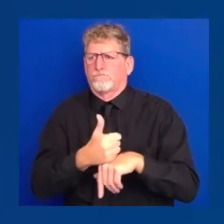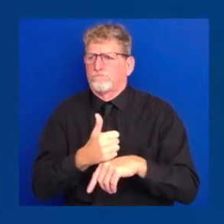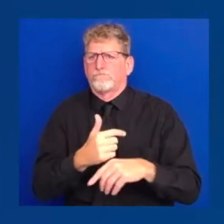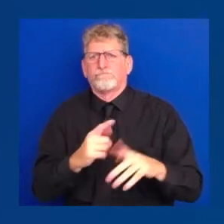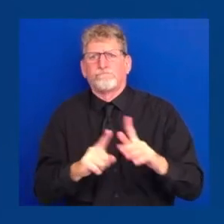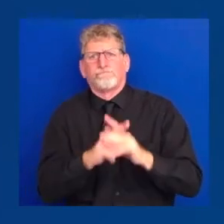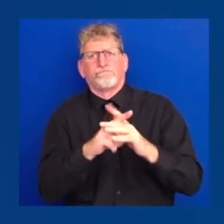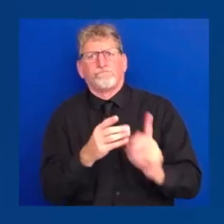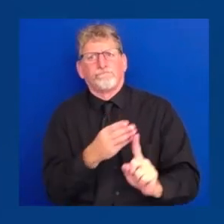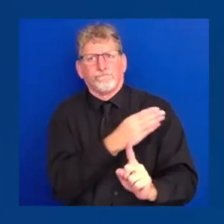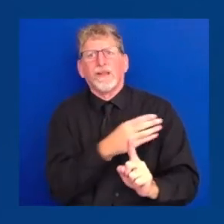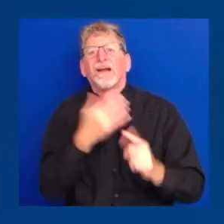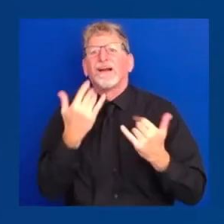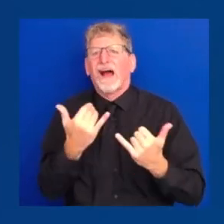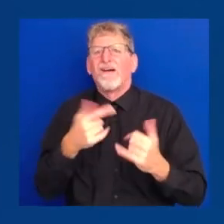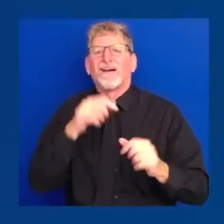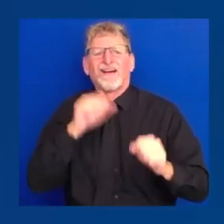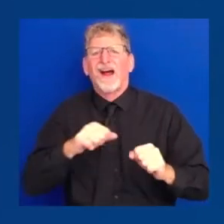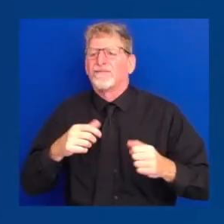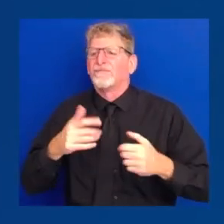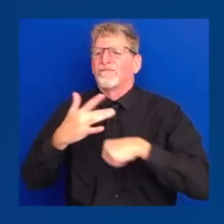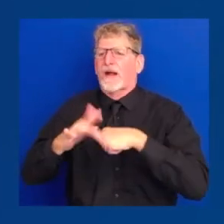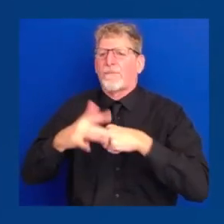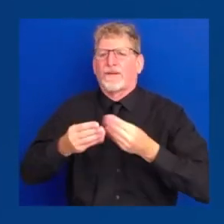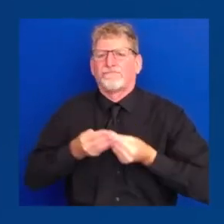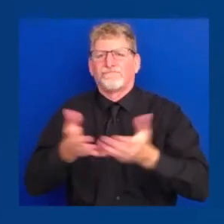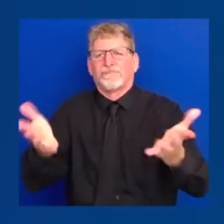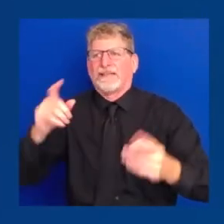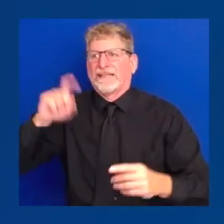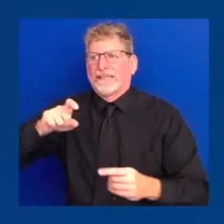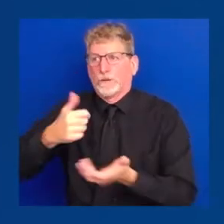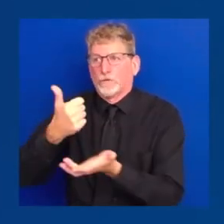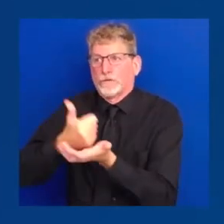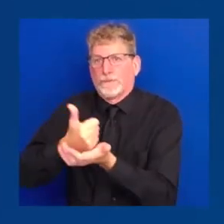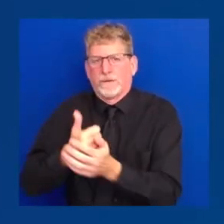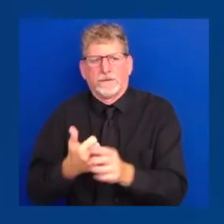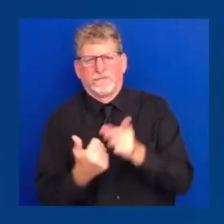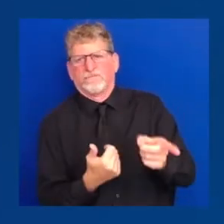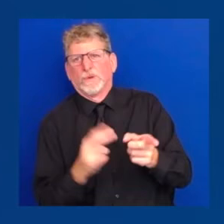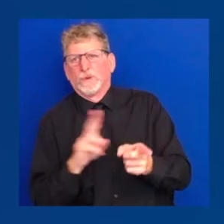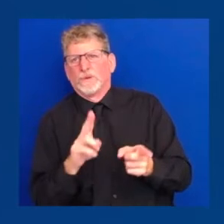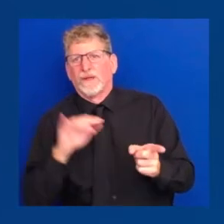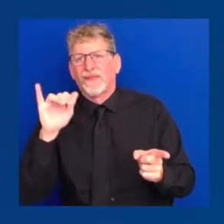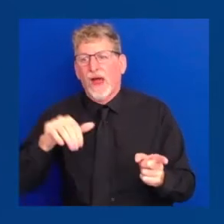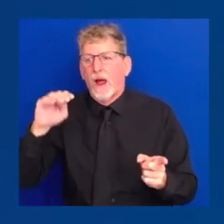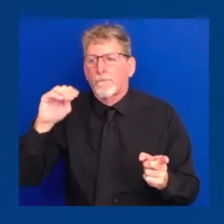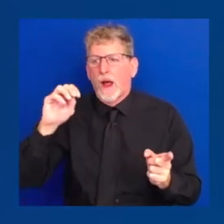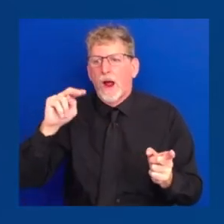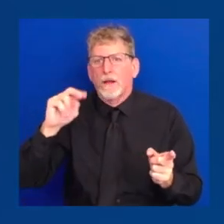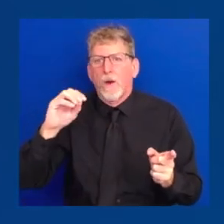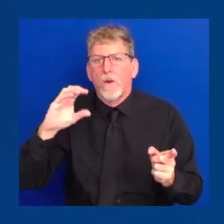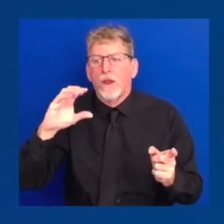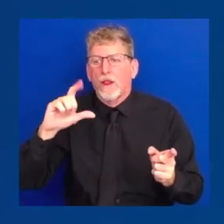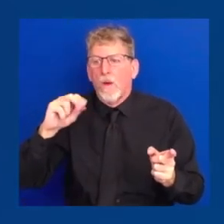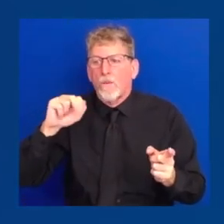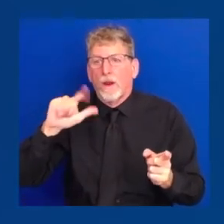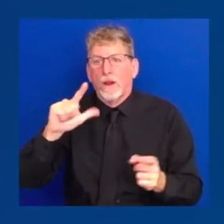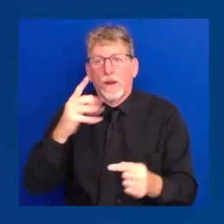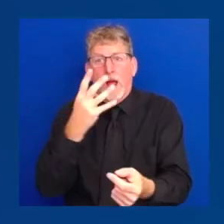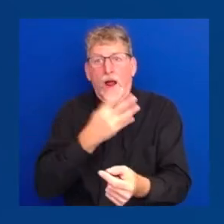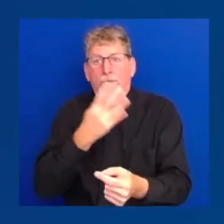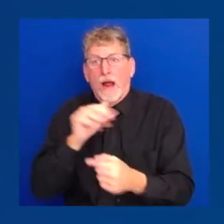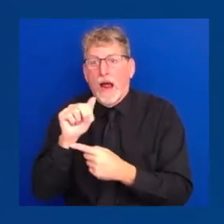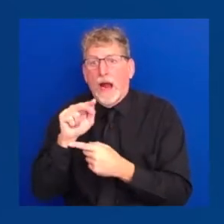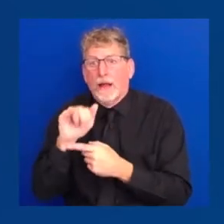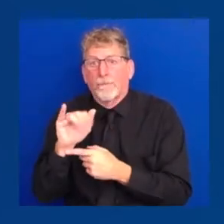This powerful medicine works against all the variants that we've tested it against. And Pfizer's antivirals